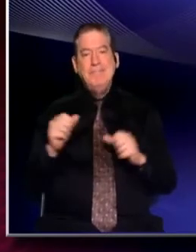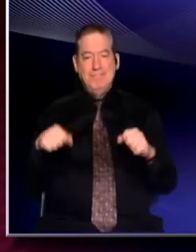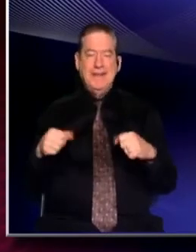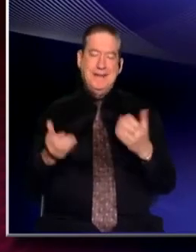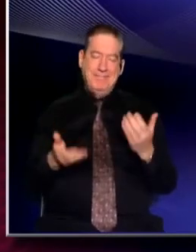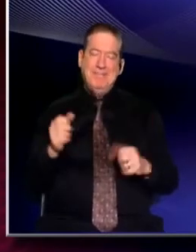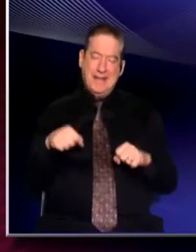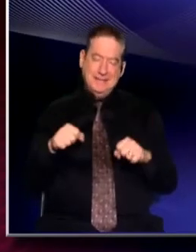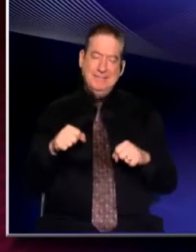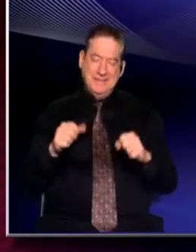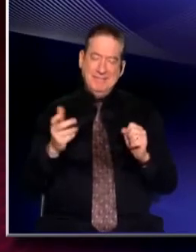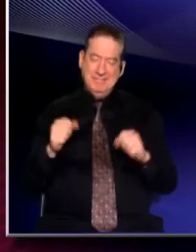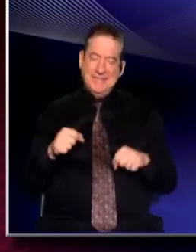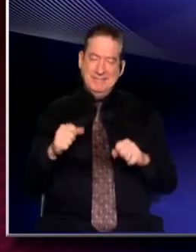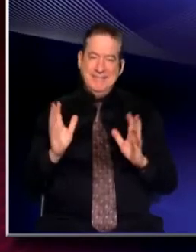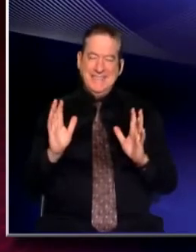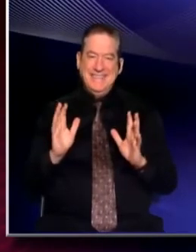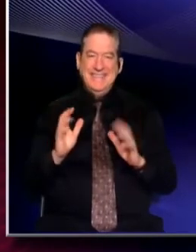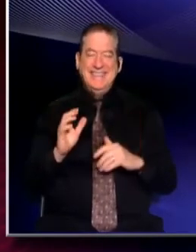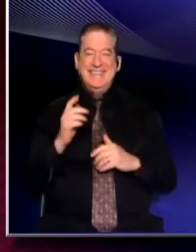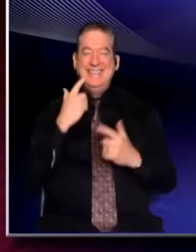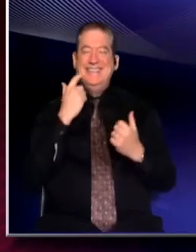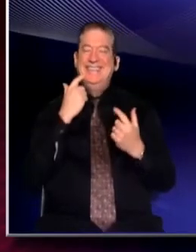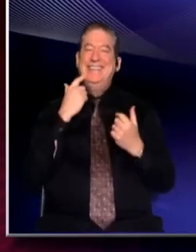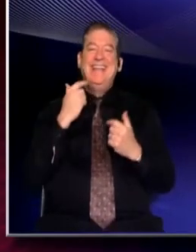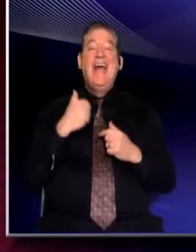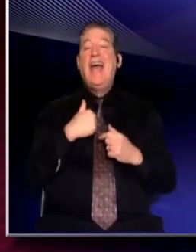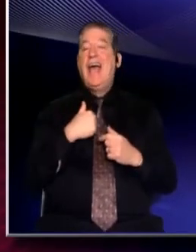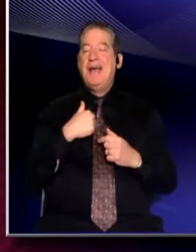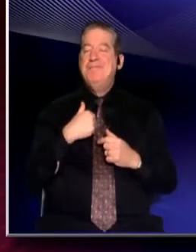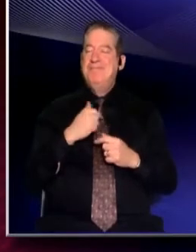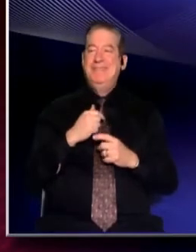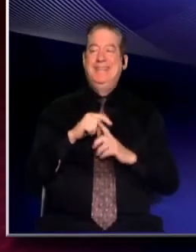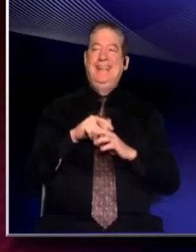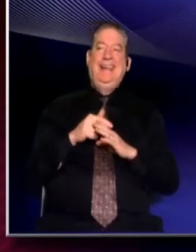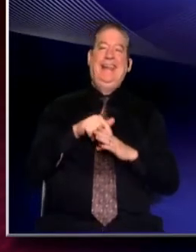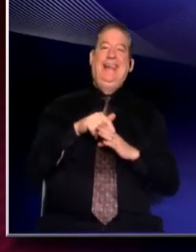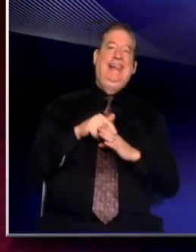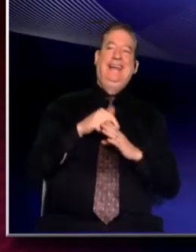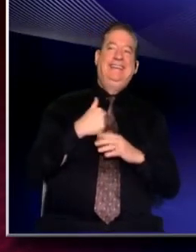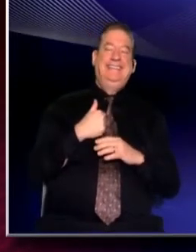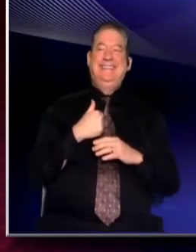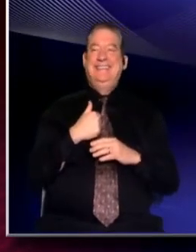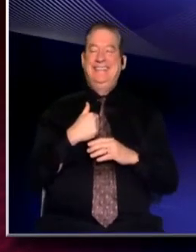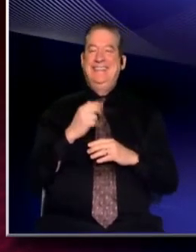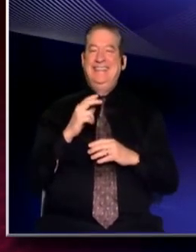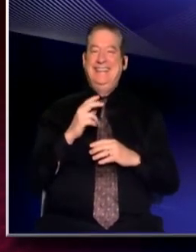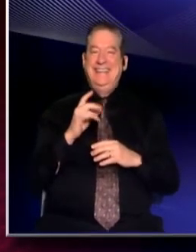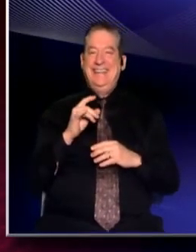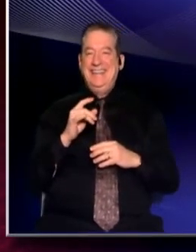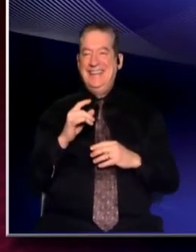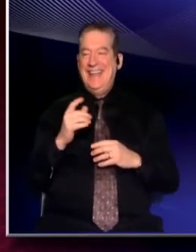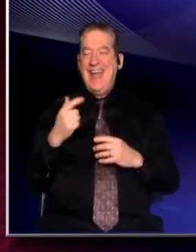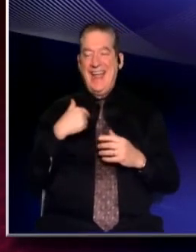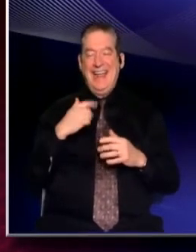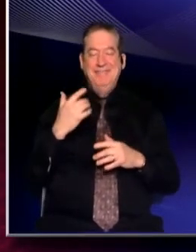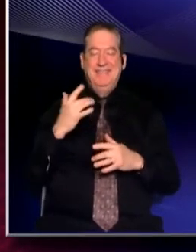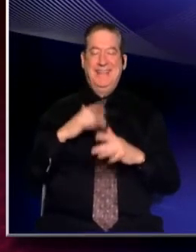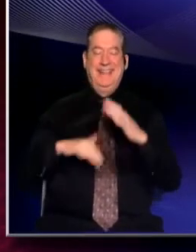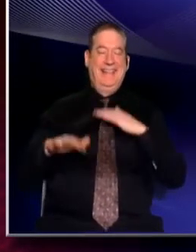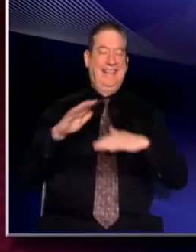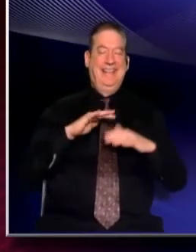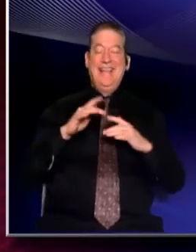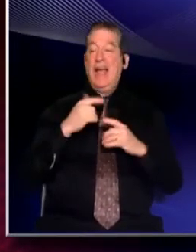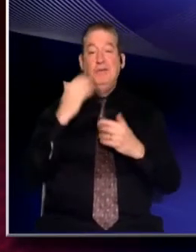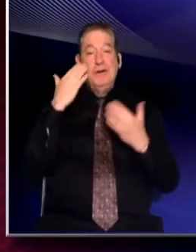Possibly. So I'm hedging my bets. That's an attorney's answer. Yeah. I guess we won't